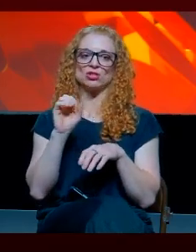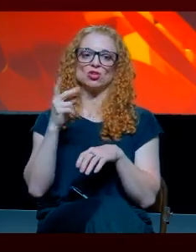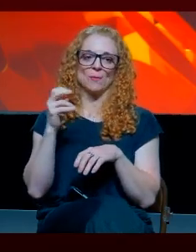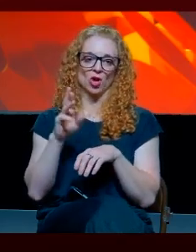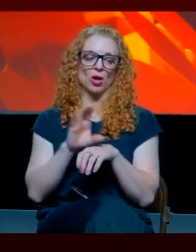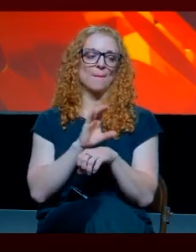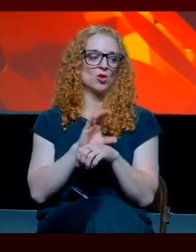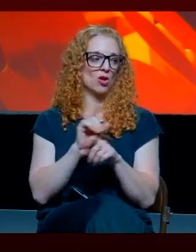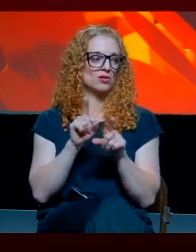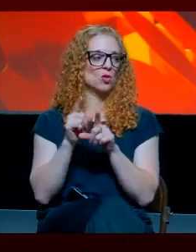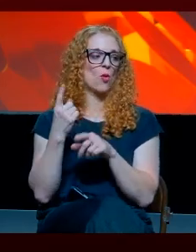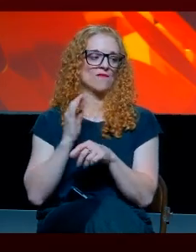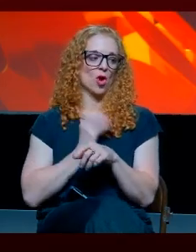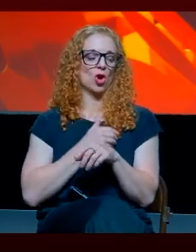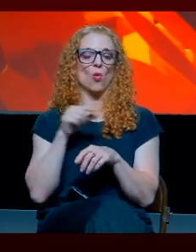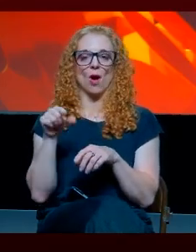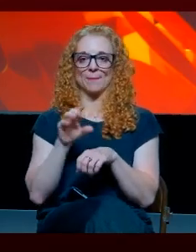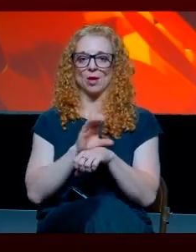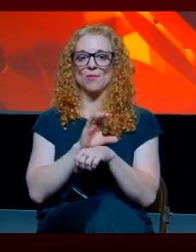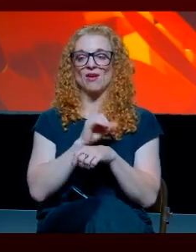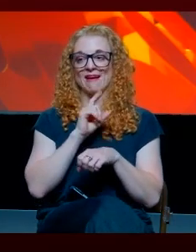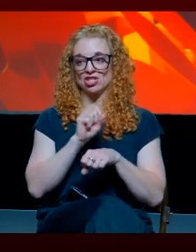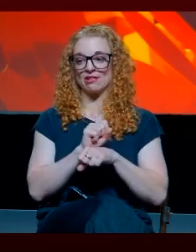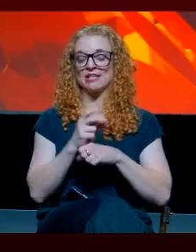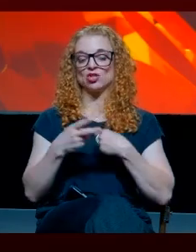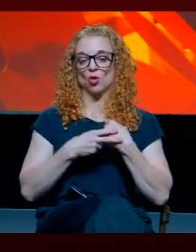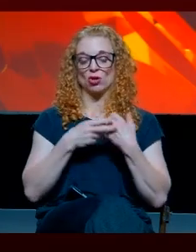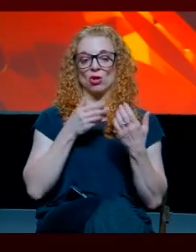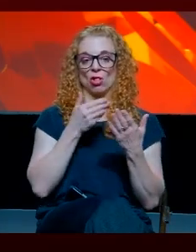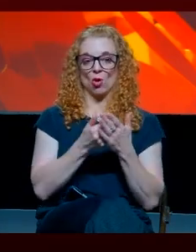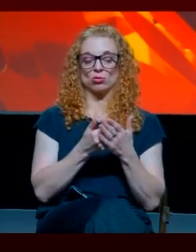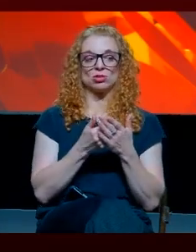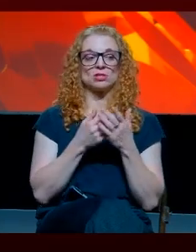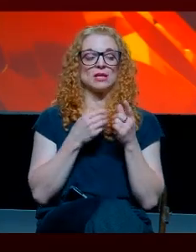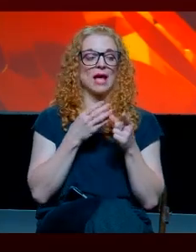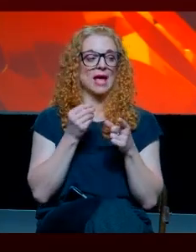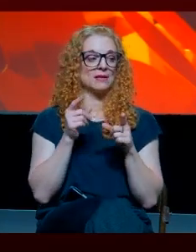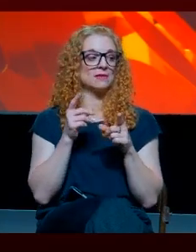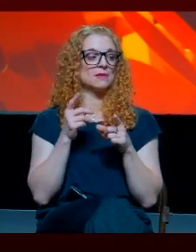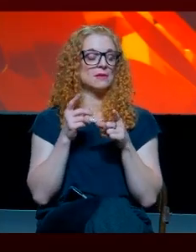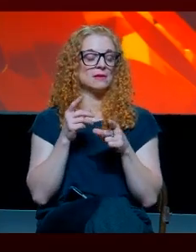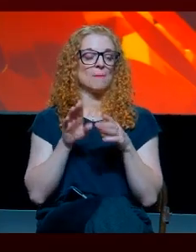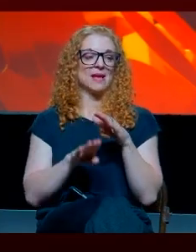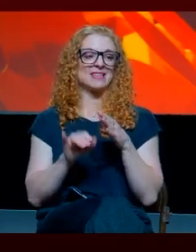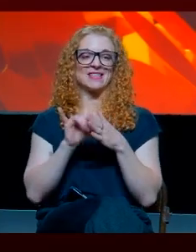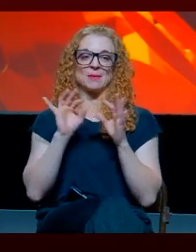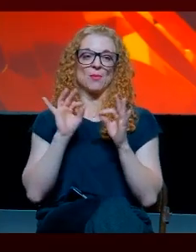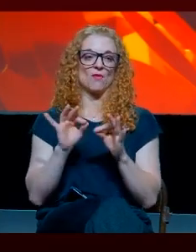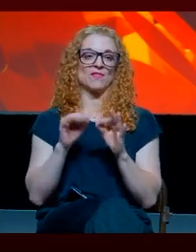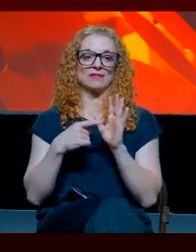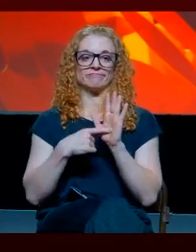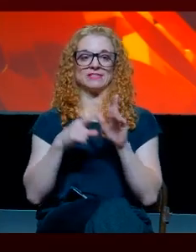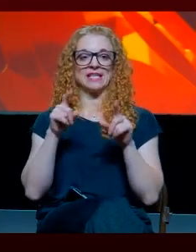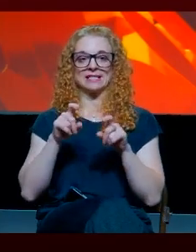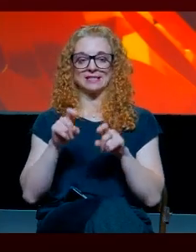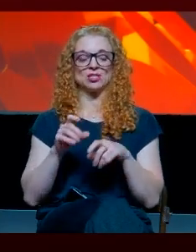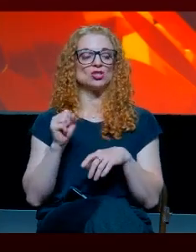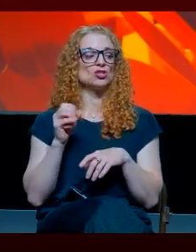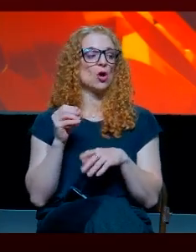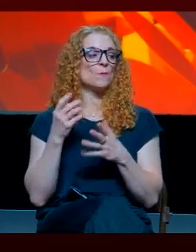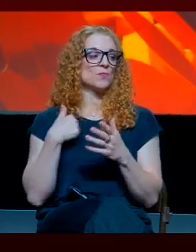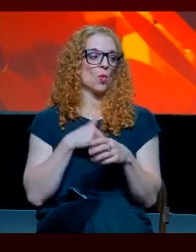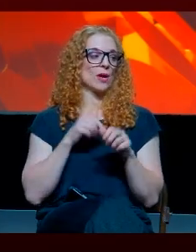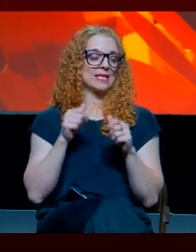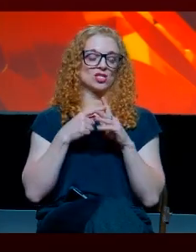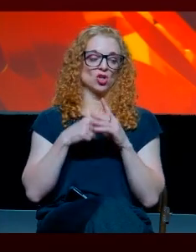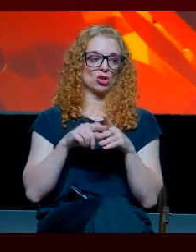also one of our quantum computers. They're actually stored close, and basically it's the perfect test bed. So we can